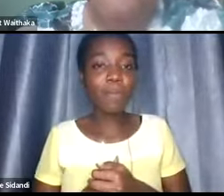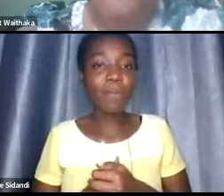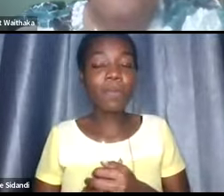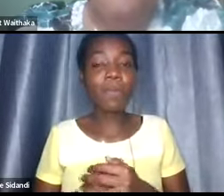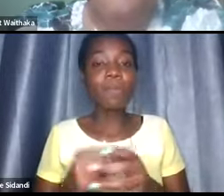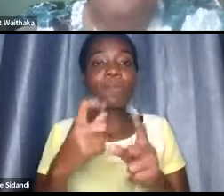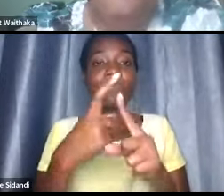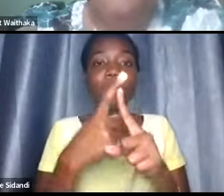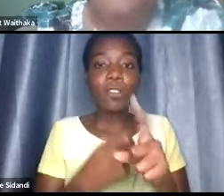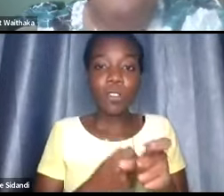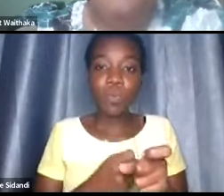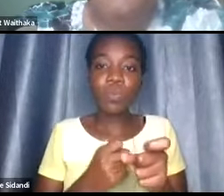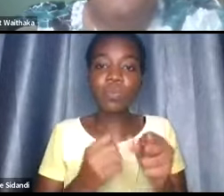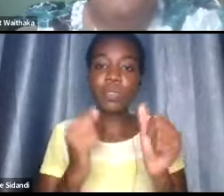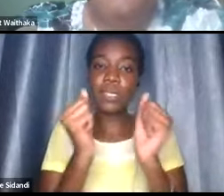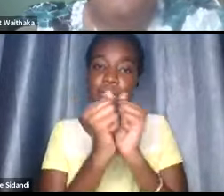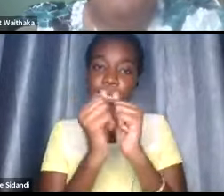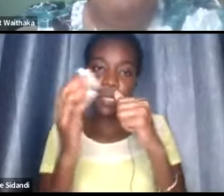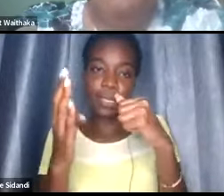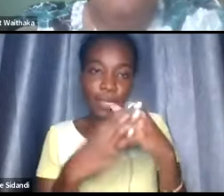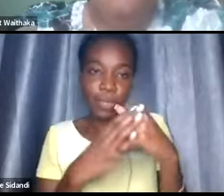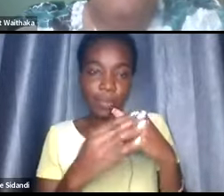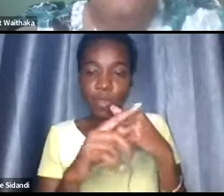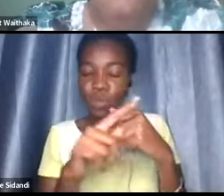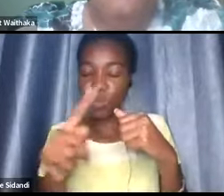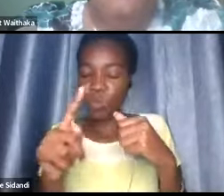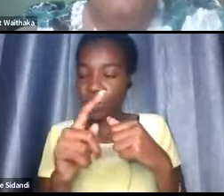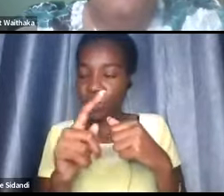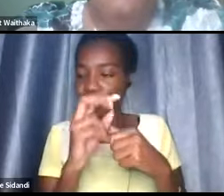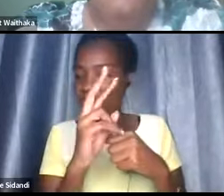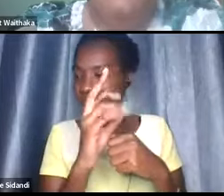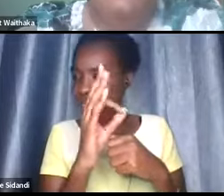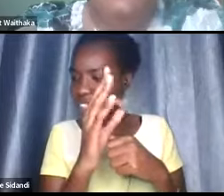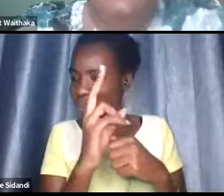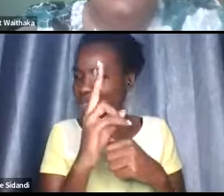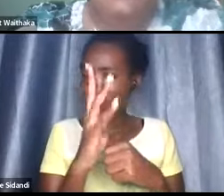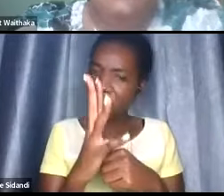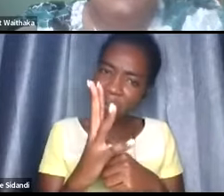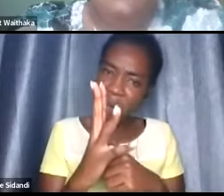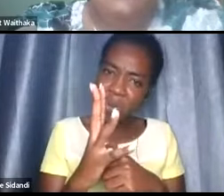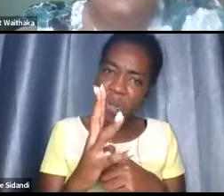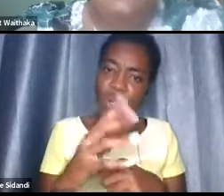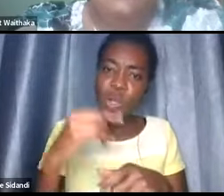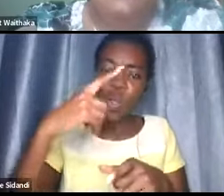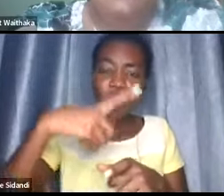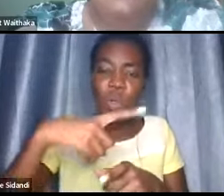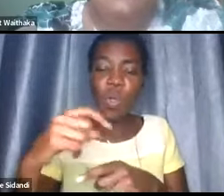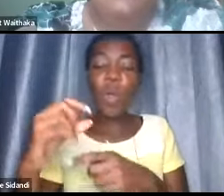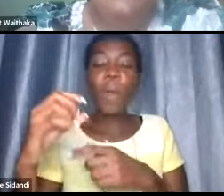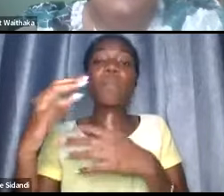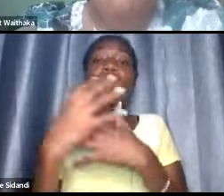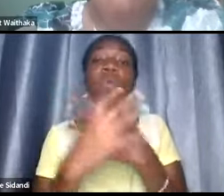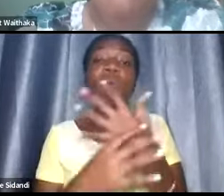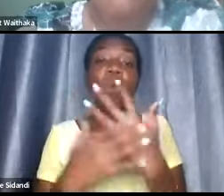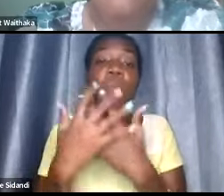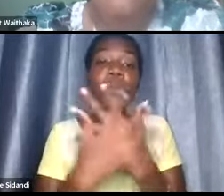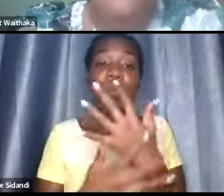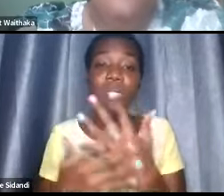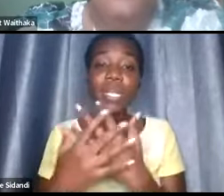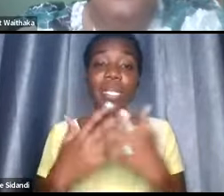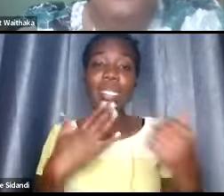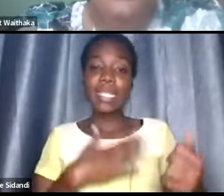like 19 to 20, whatever, 23, 24. They've gone through computer science degree, and now they come and they're like, you know